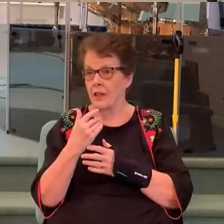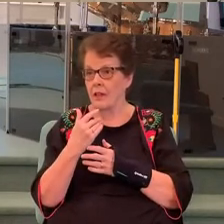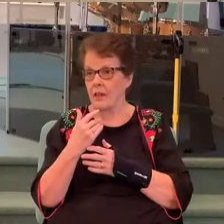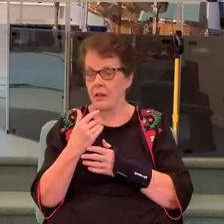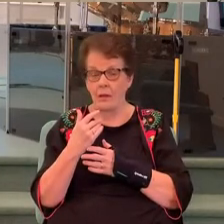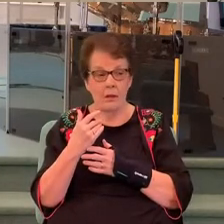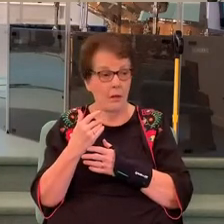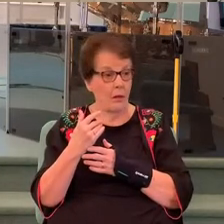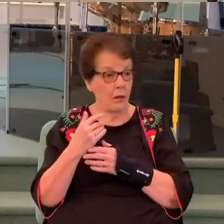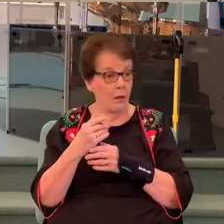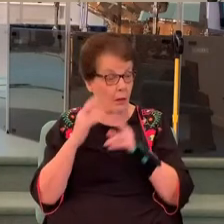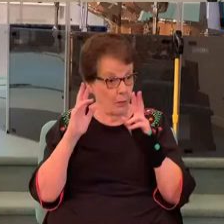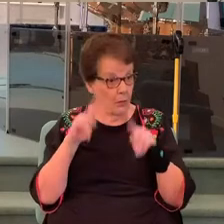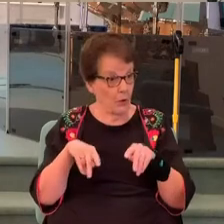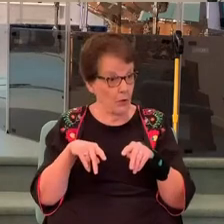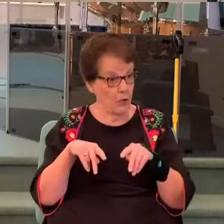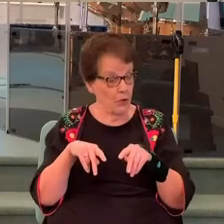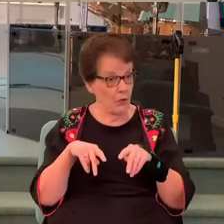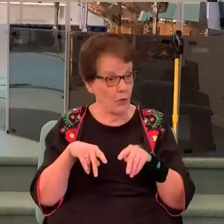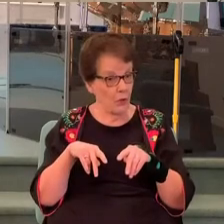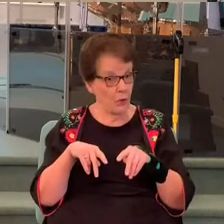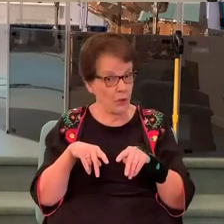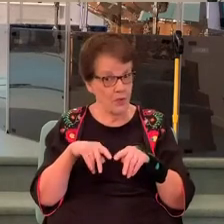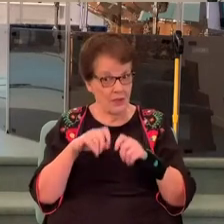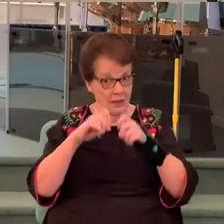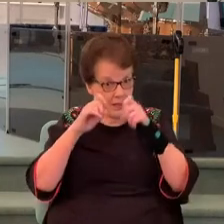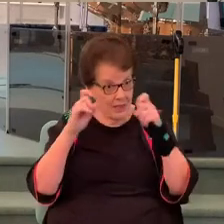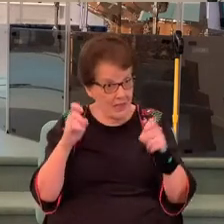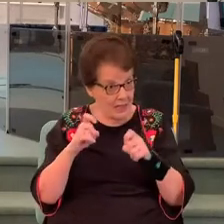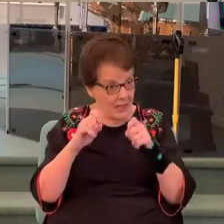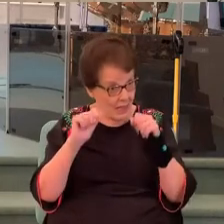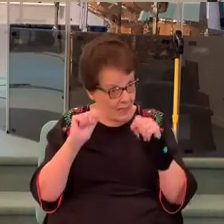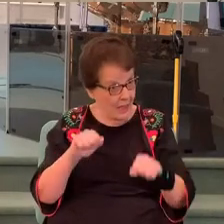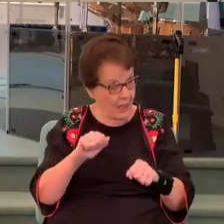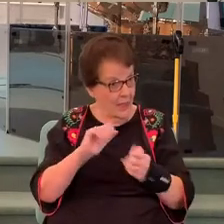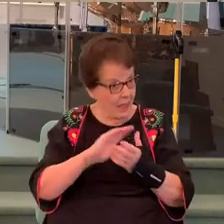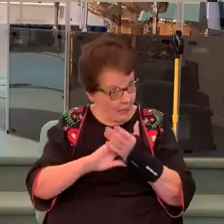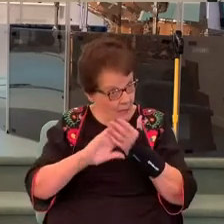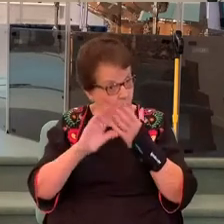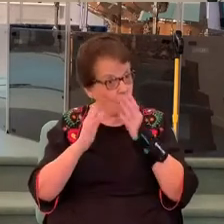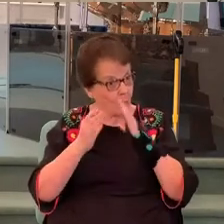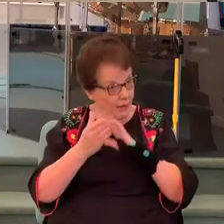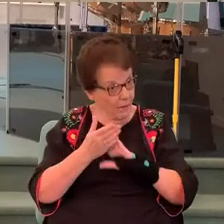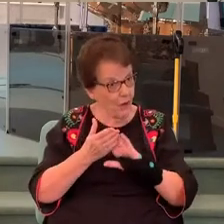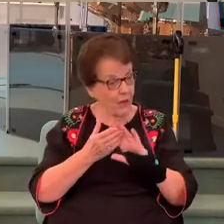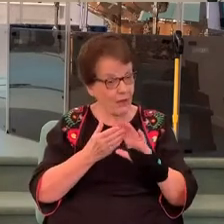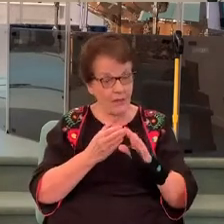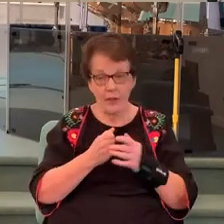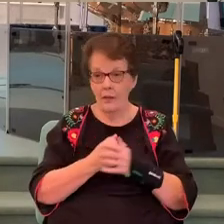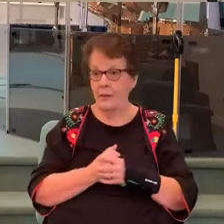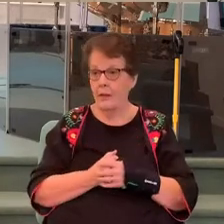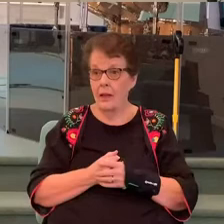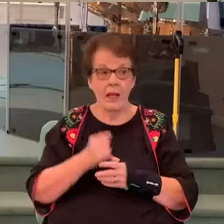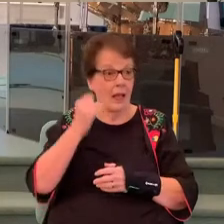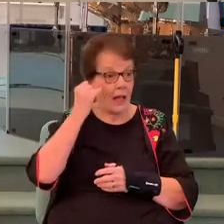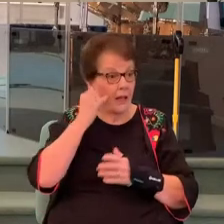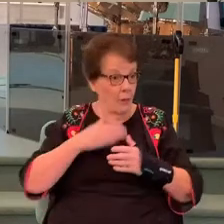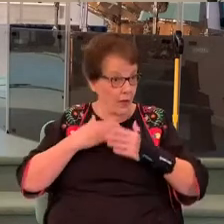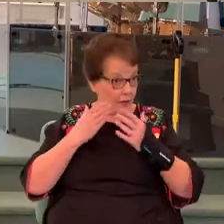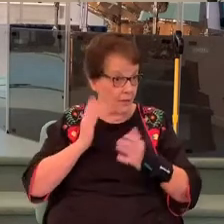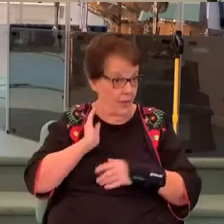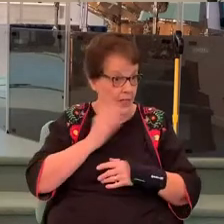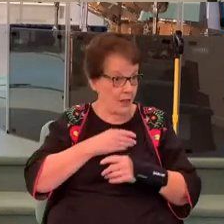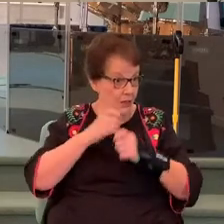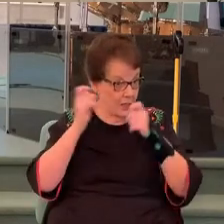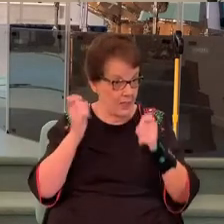forgiven. We have the promise of forgiveness of sins. 1 John 1:9 says, if we confess our sins to